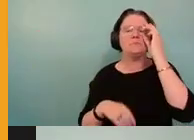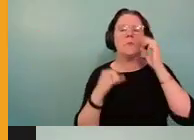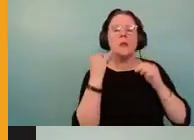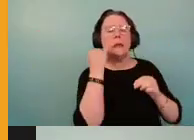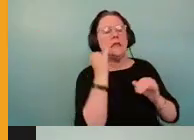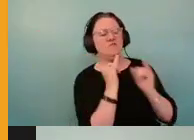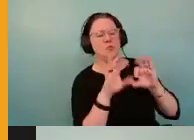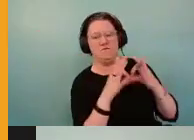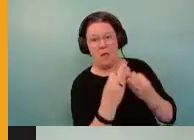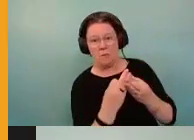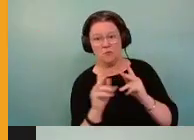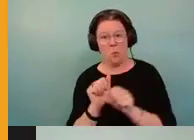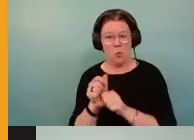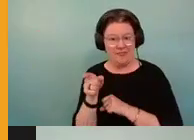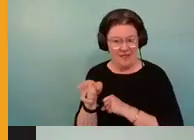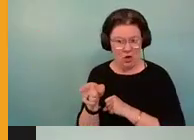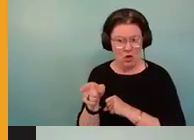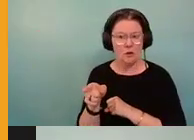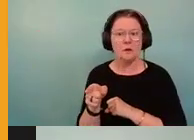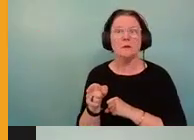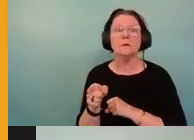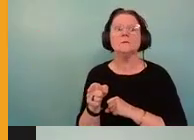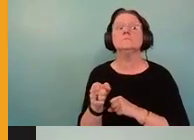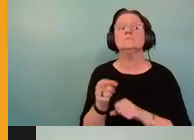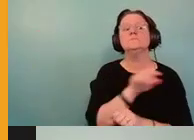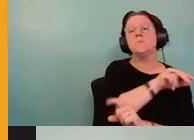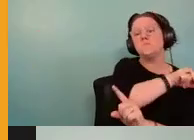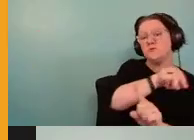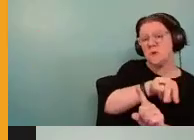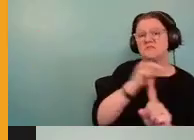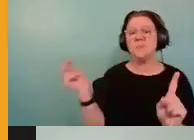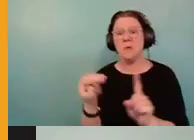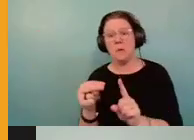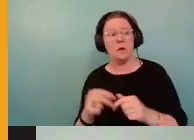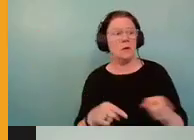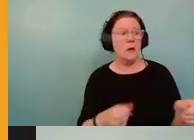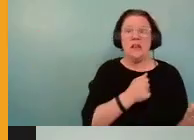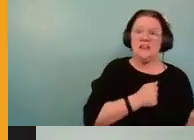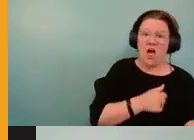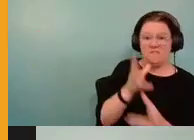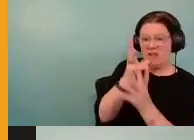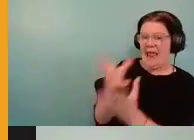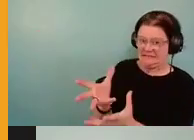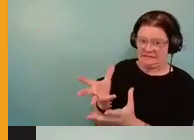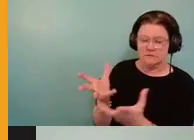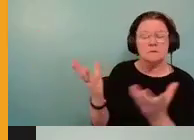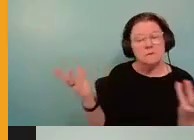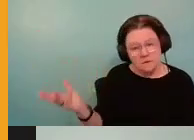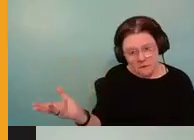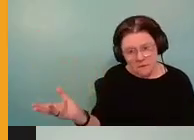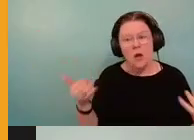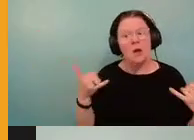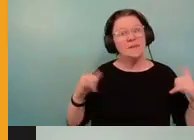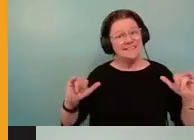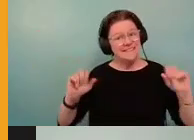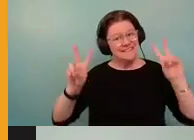who work there, you will get varying perspectives of they love them or they hate them, but it is still what we would